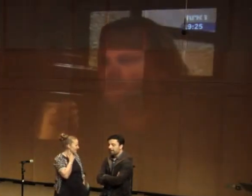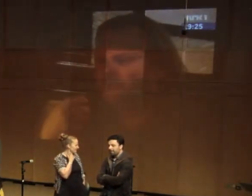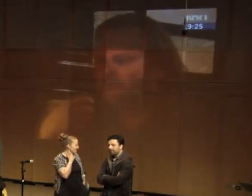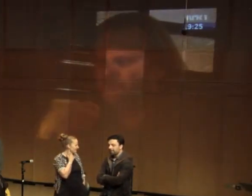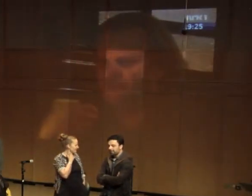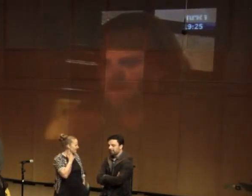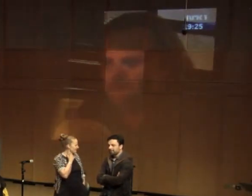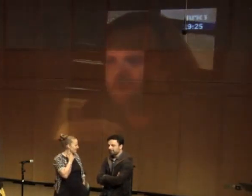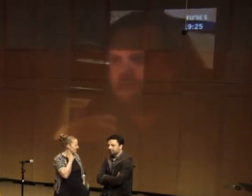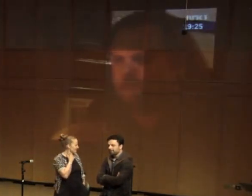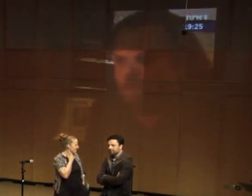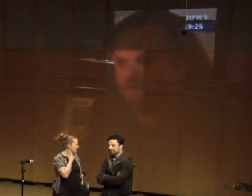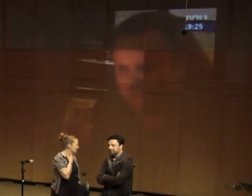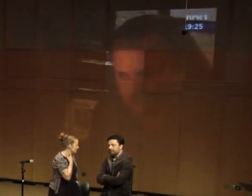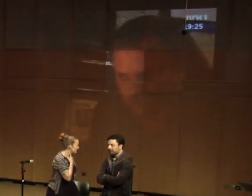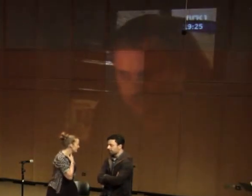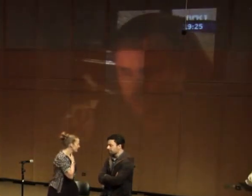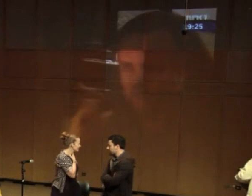tell